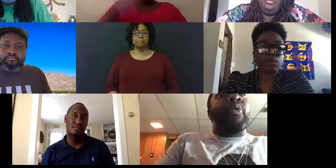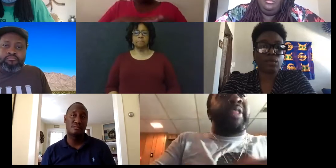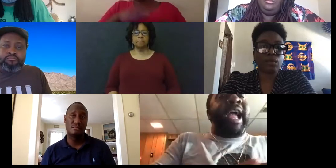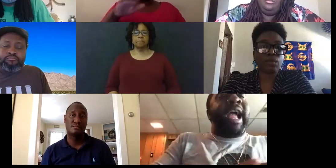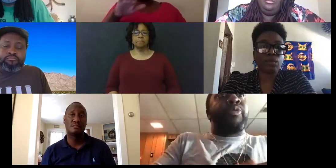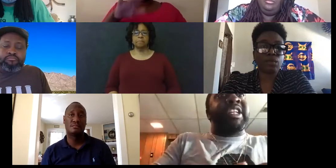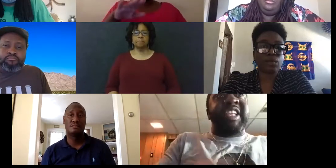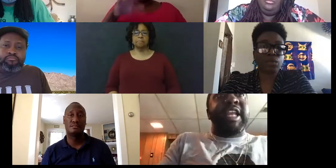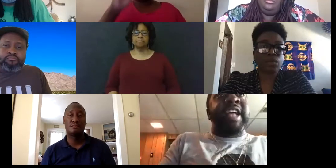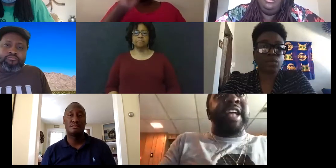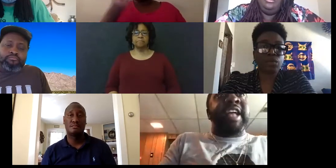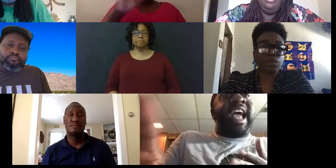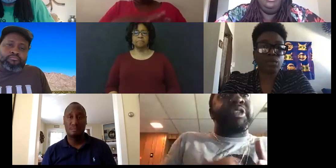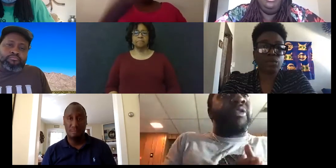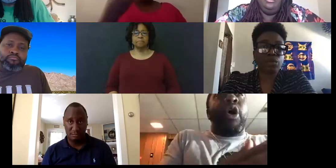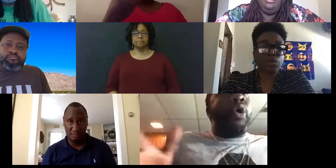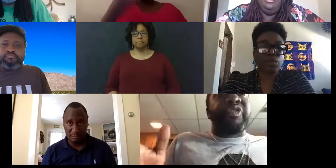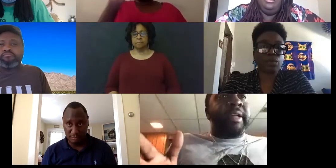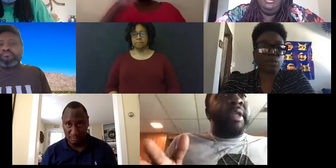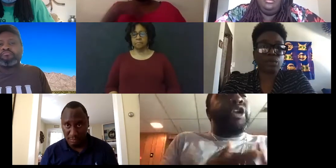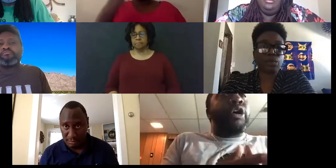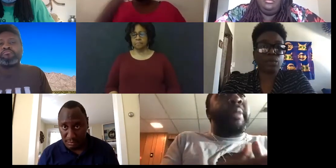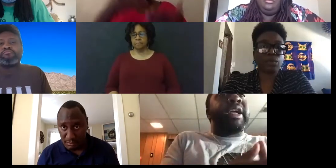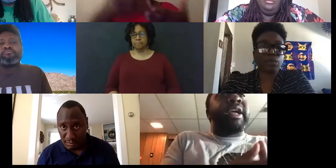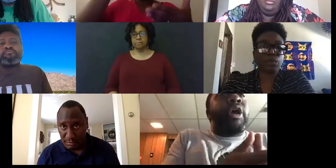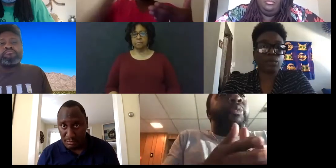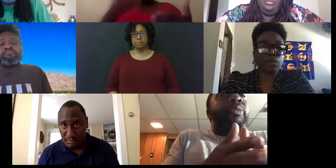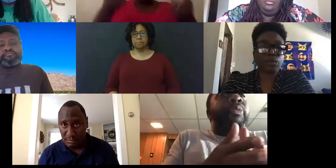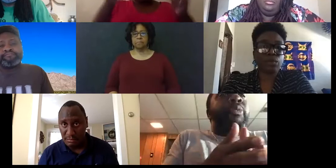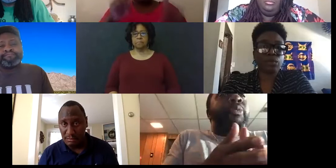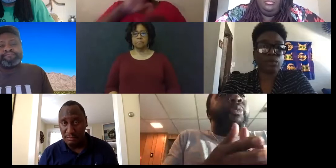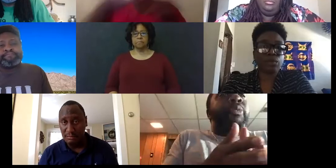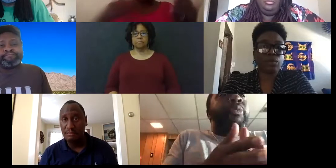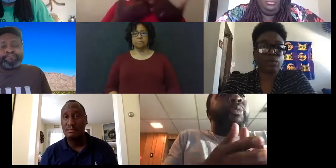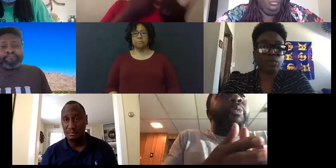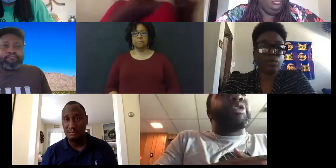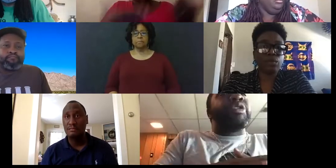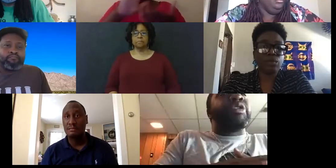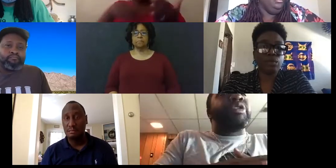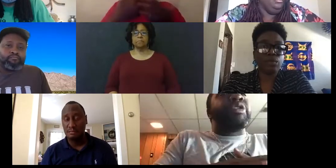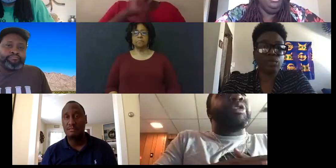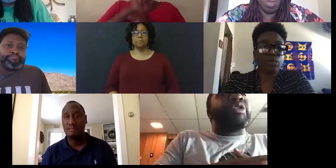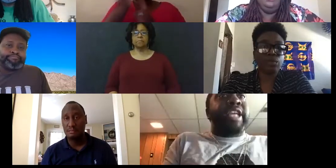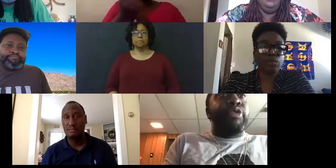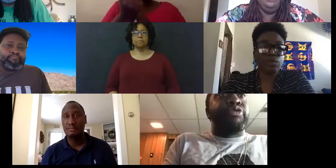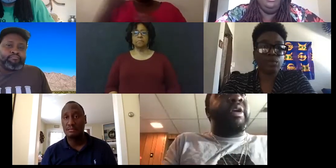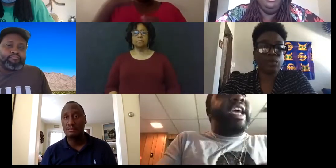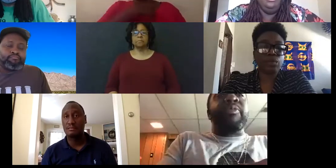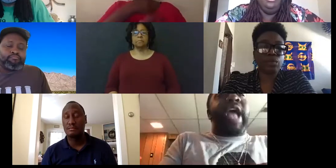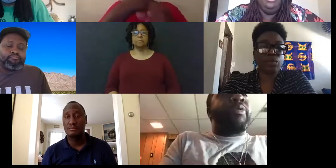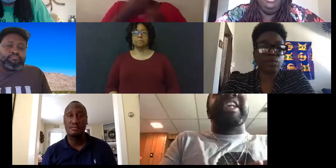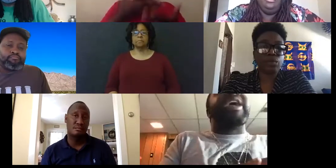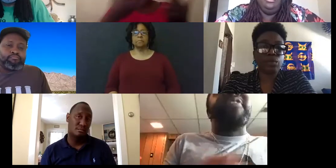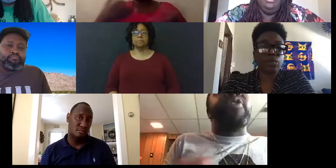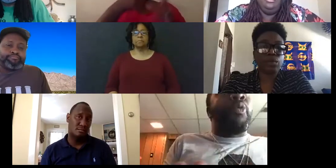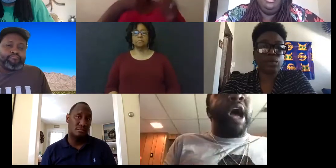on dope. Like, I was already seeing that stuff before it was out there. The whole thing. You know what I mean? Because you know how we get things on the internet. It was,